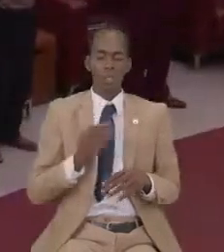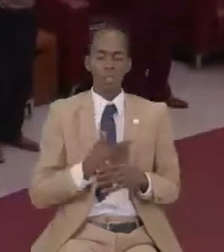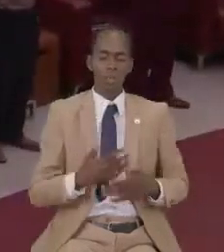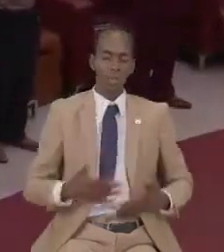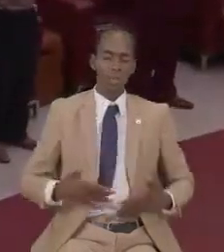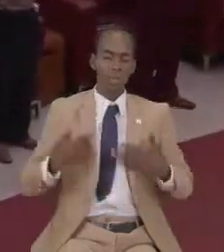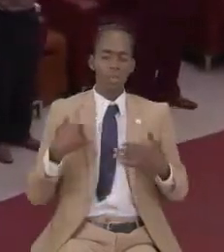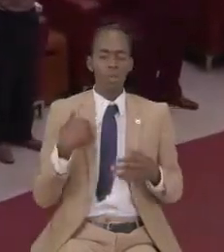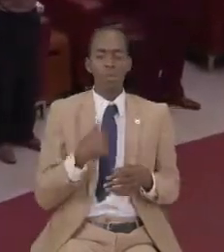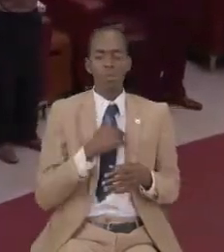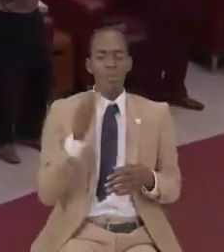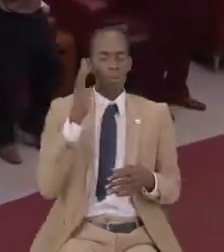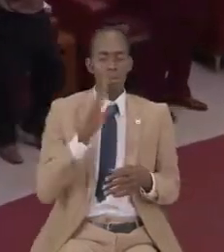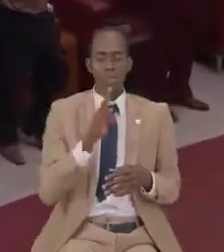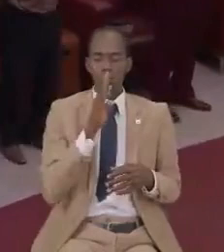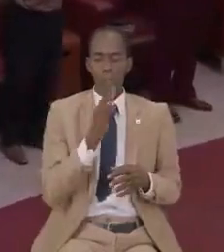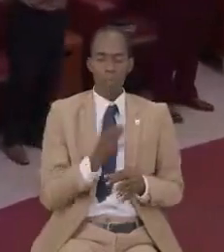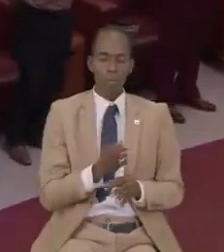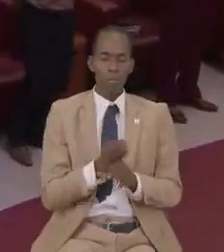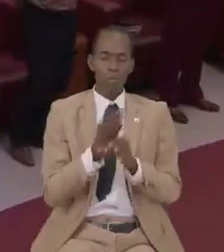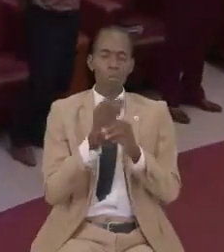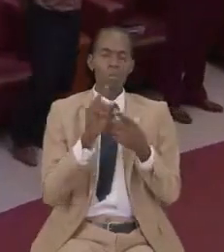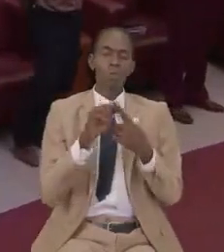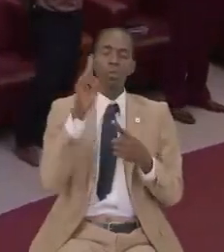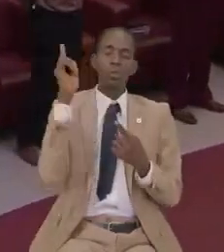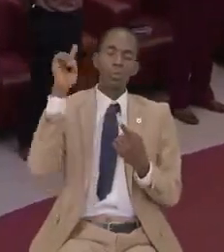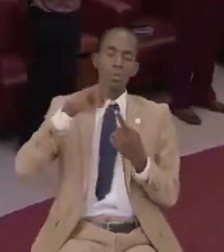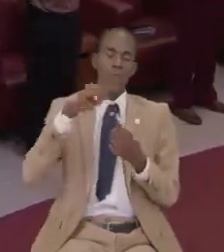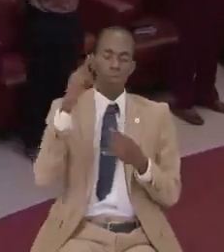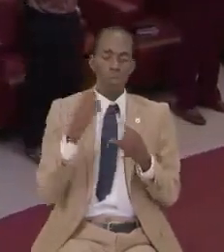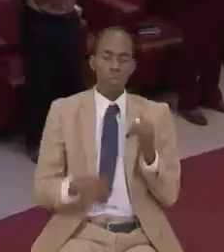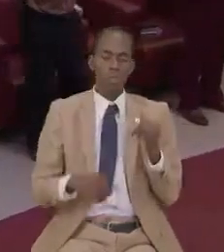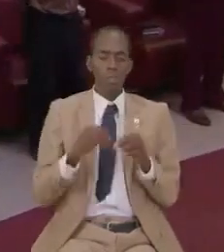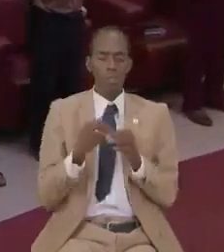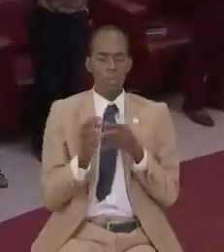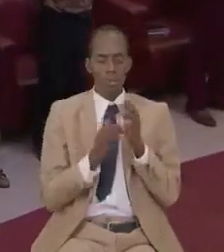be faithful unto you to the end in Jesus' name.